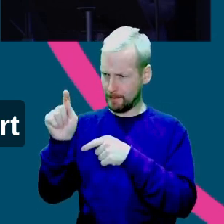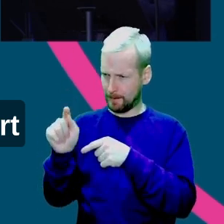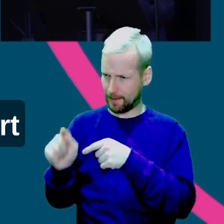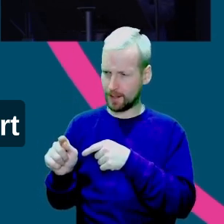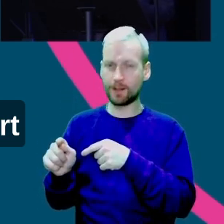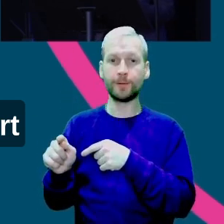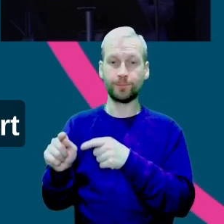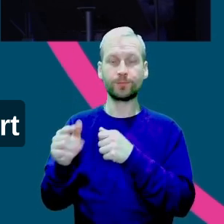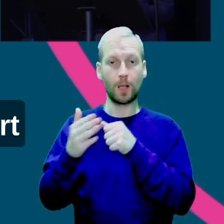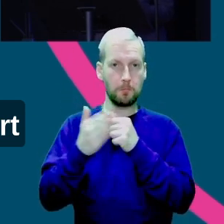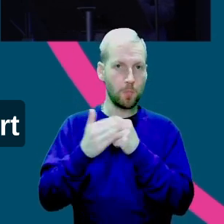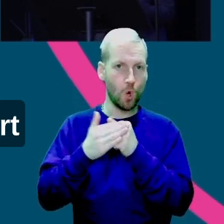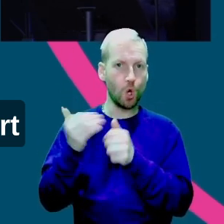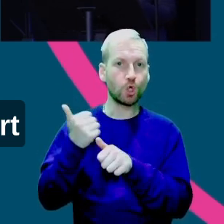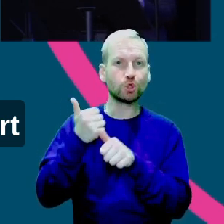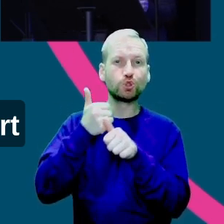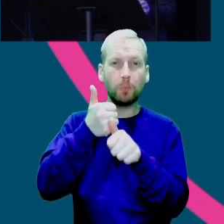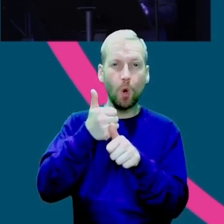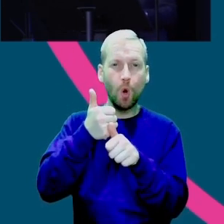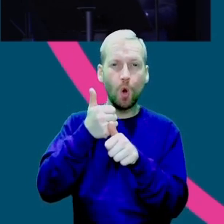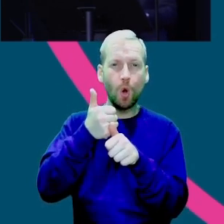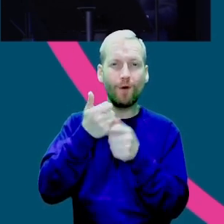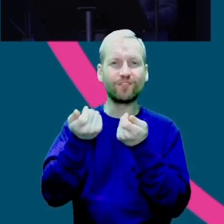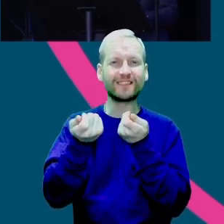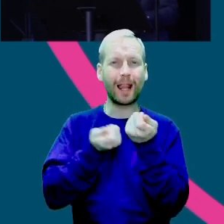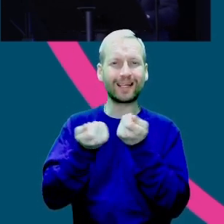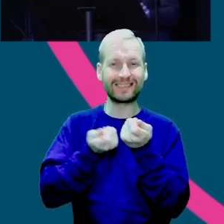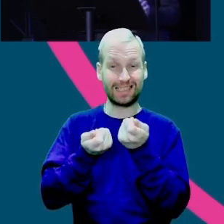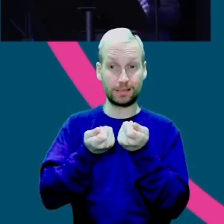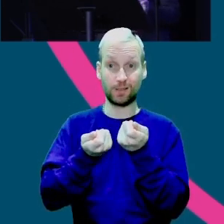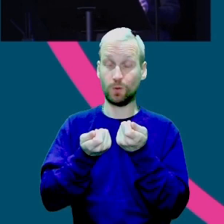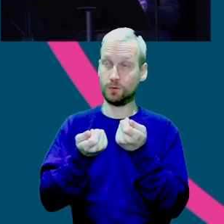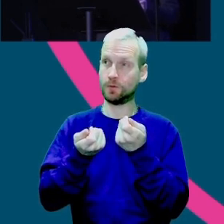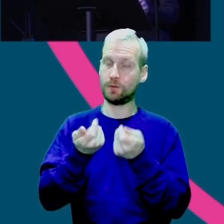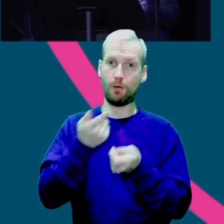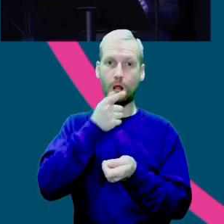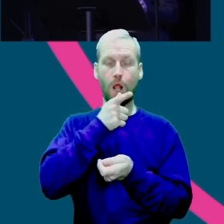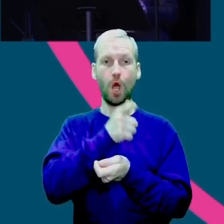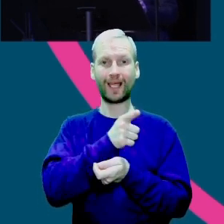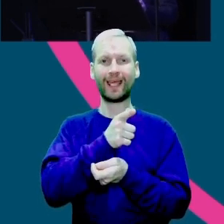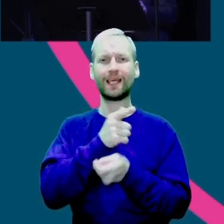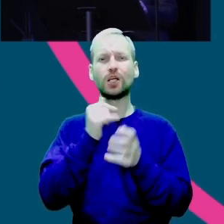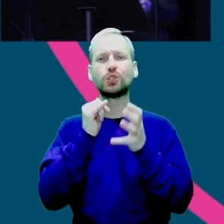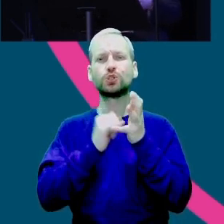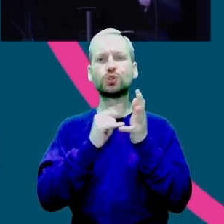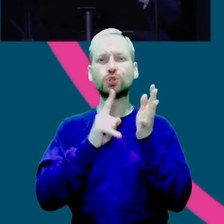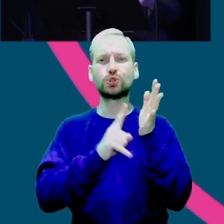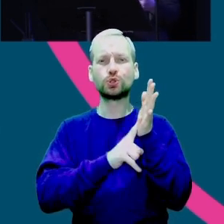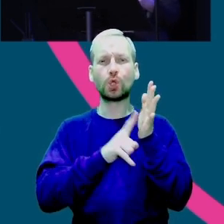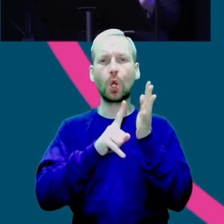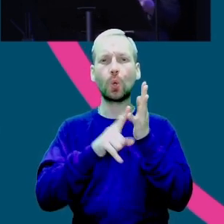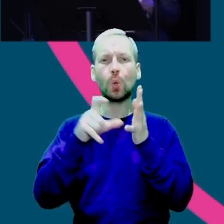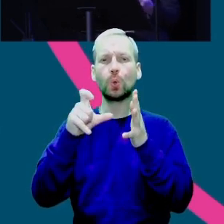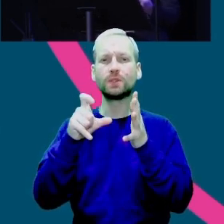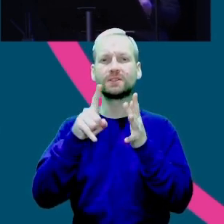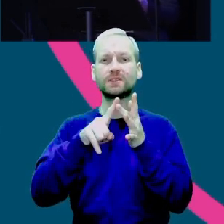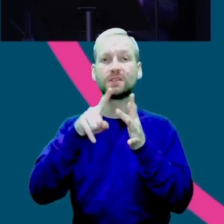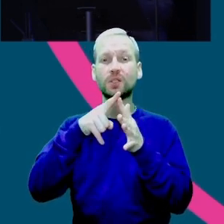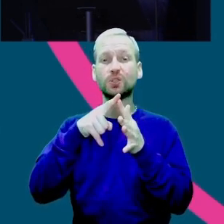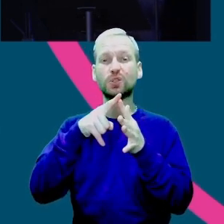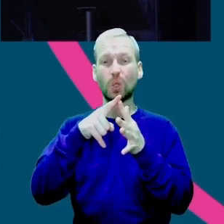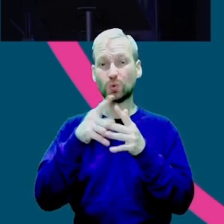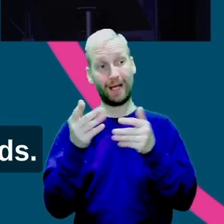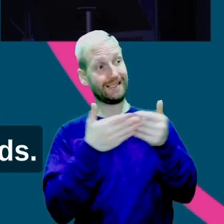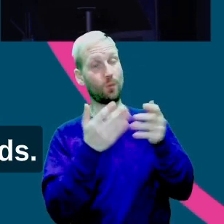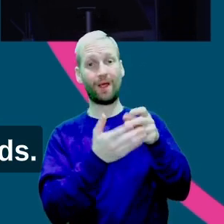is again more support facilities. So fortunately, we've got 2 sluices at both ends. This is where we process the